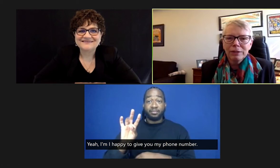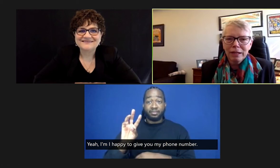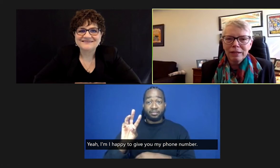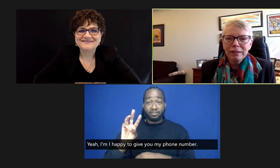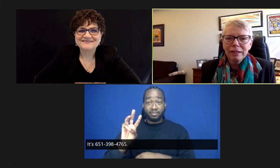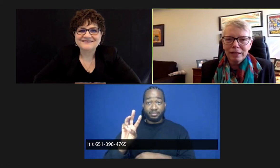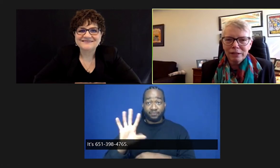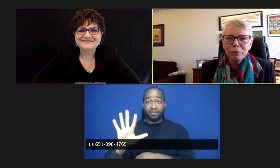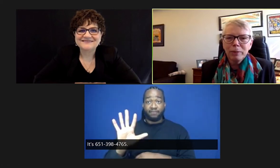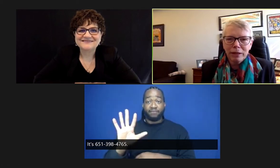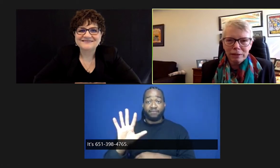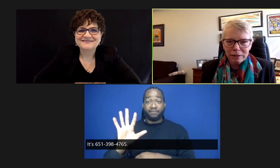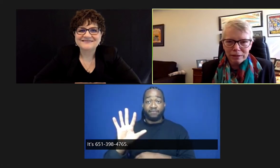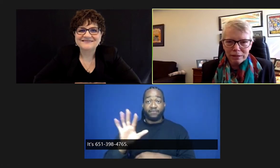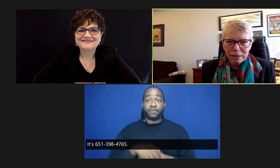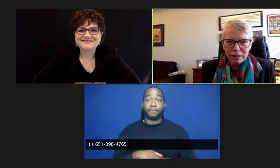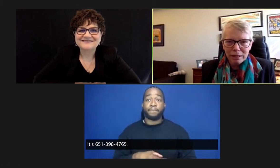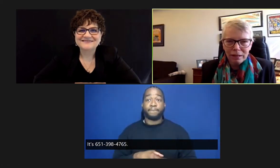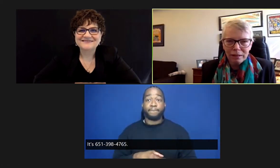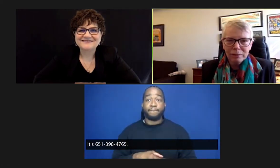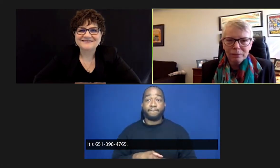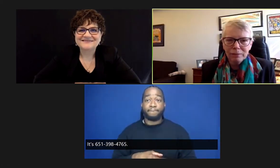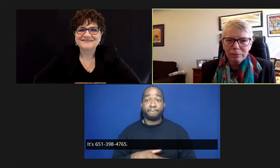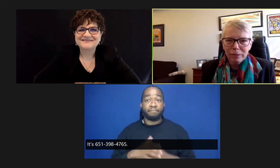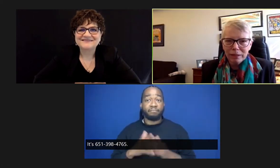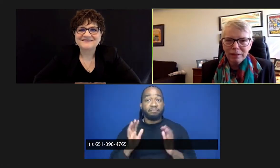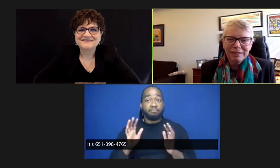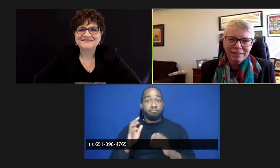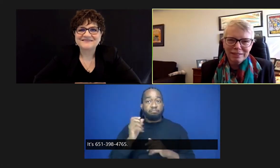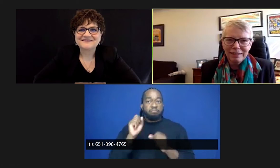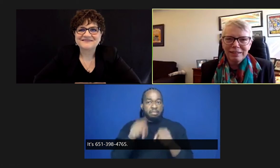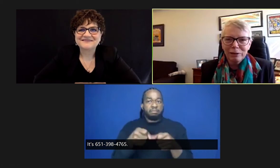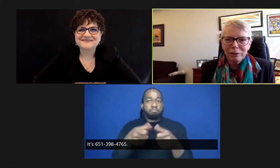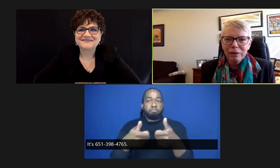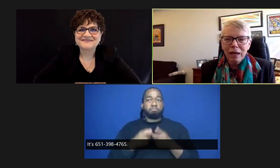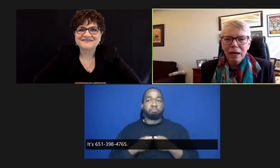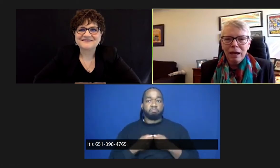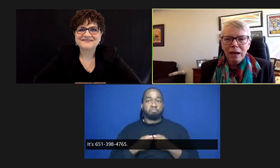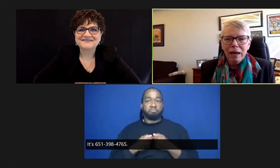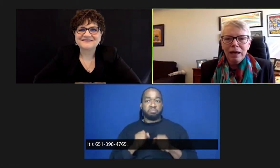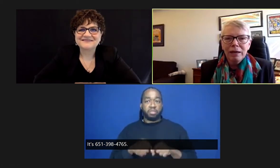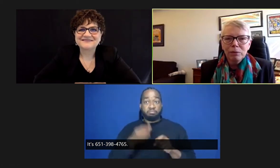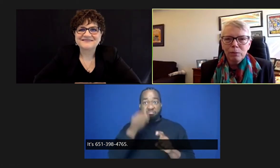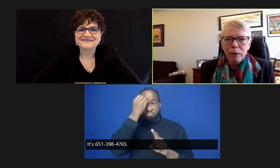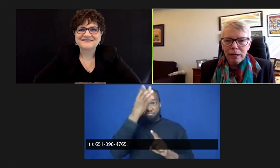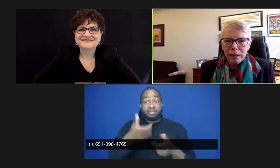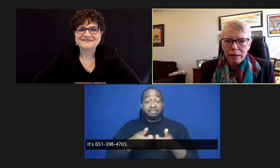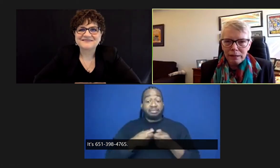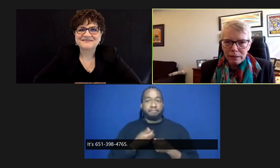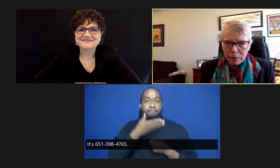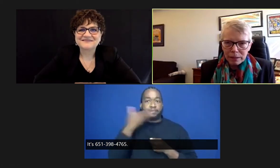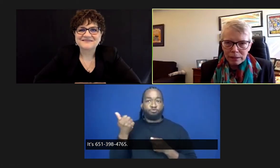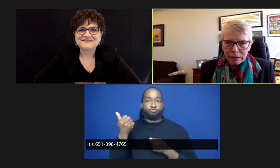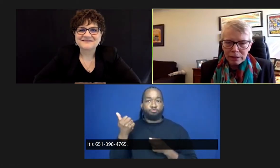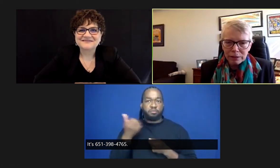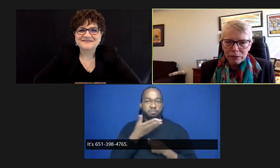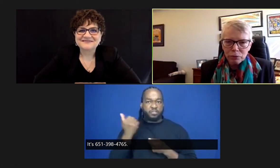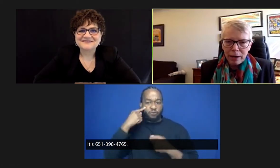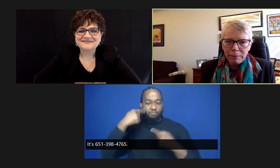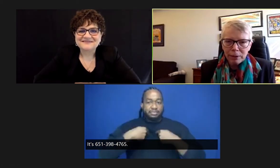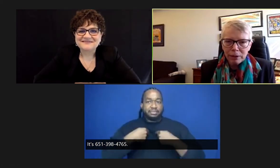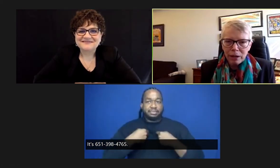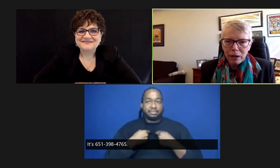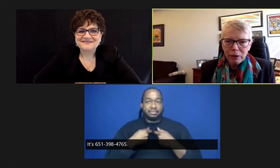I would say that text is best because, and my email